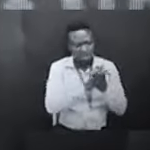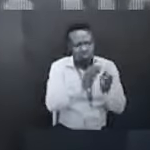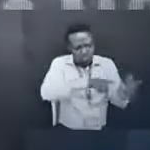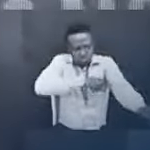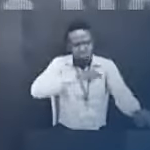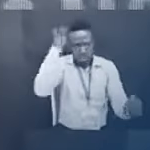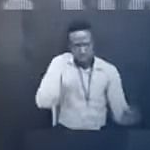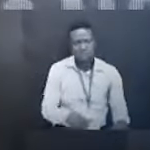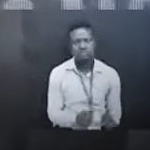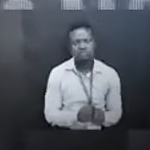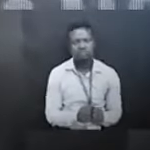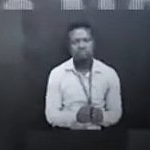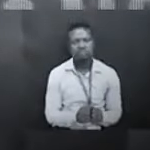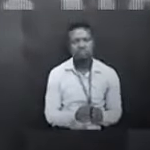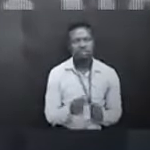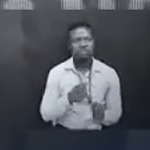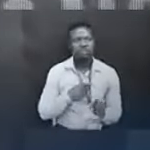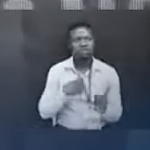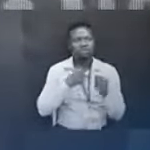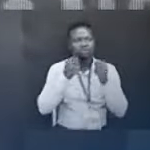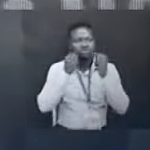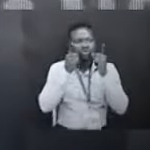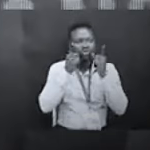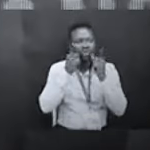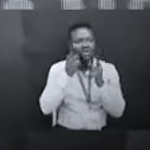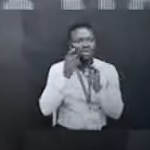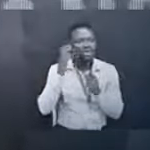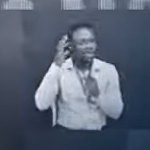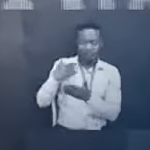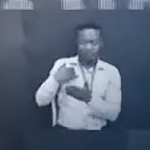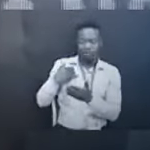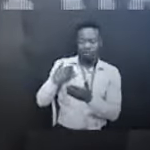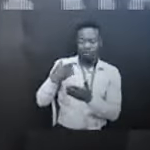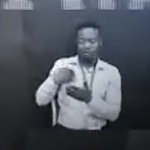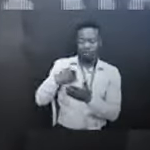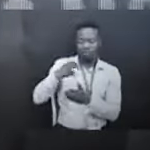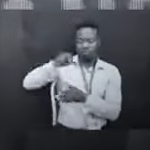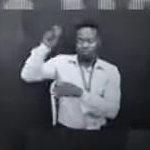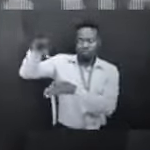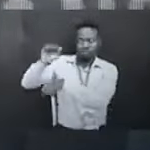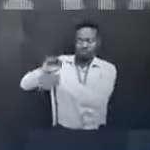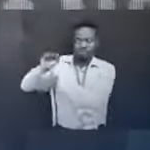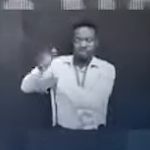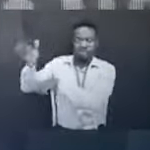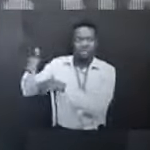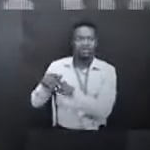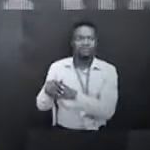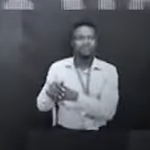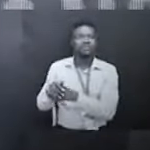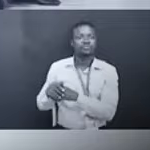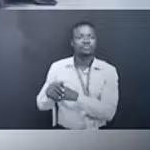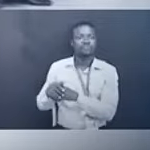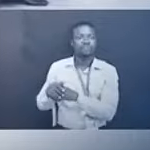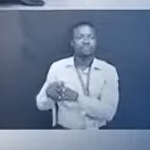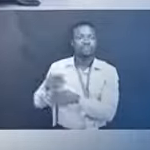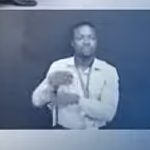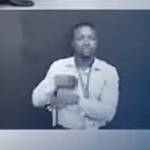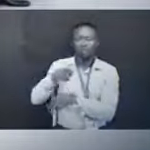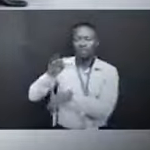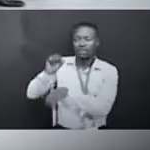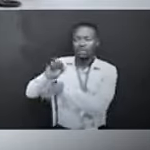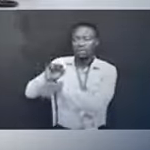I was shocked with surprise when in my second station, our mission house was at the